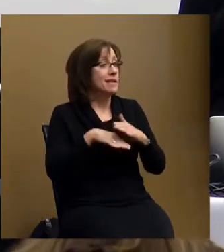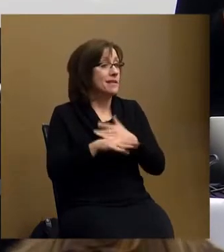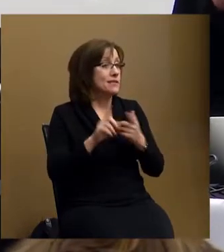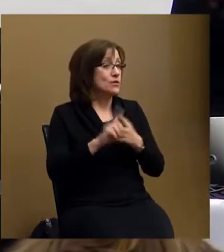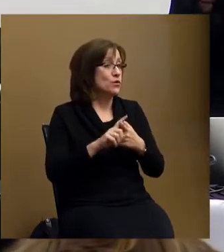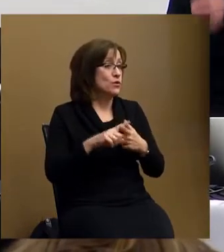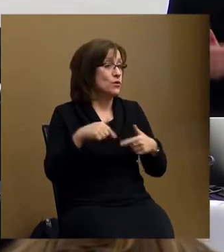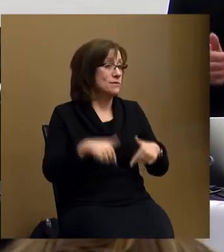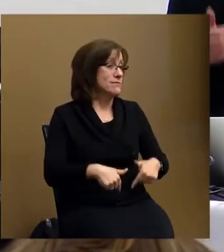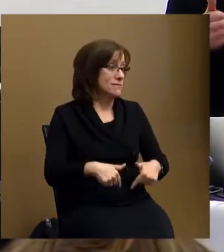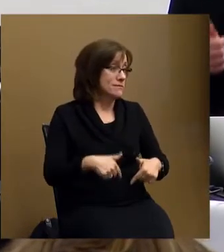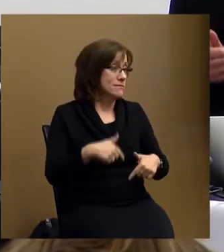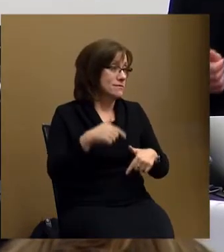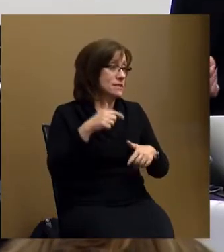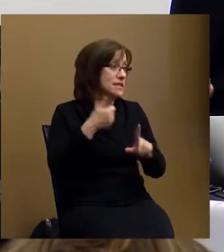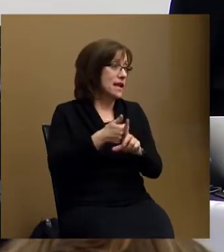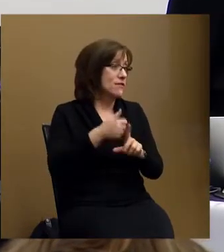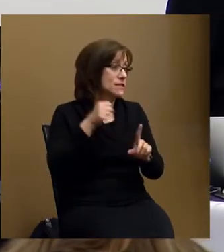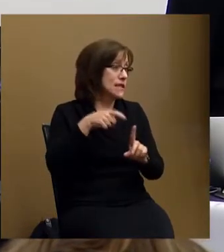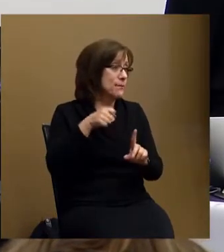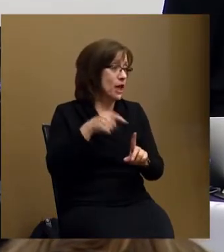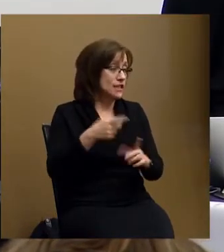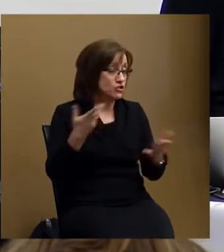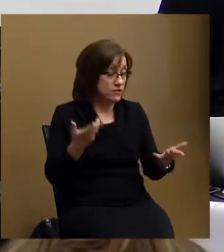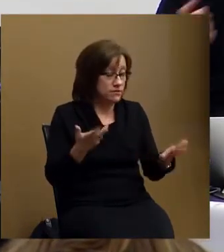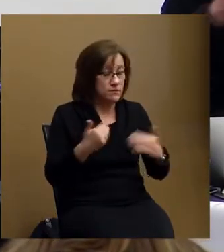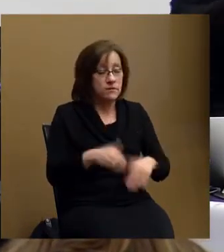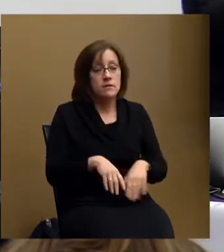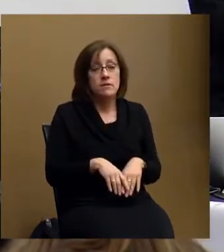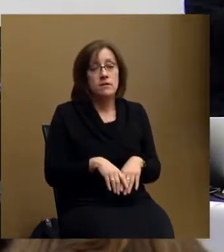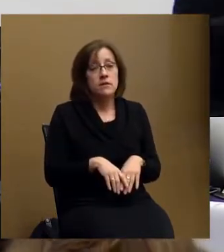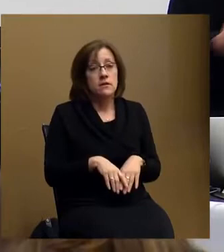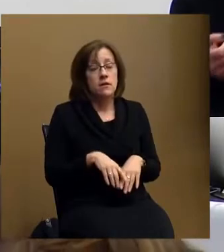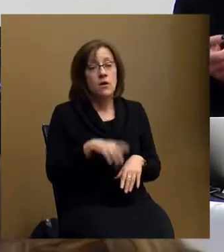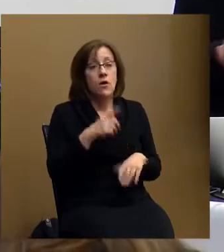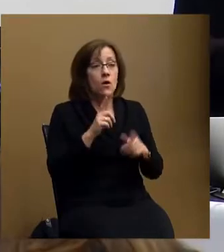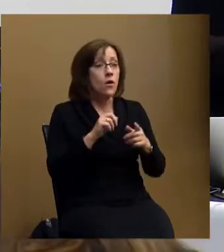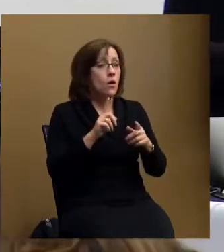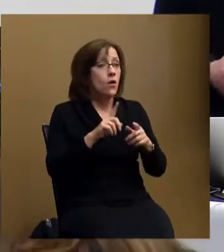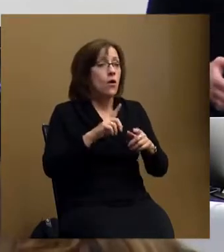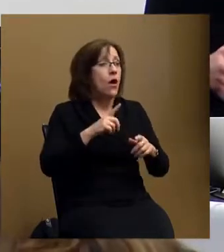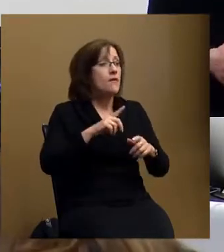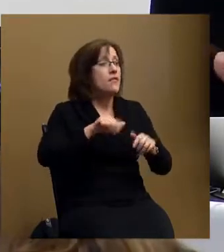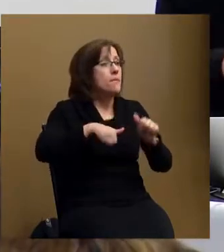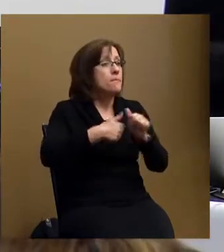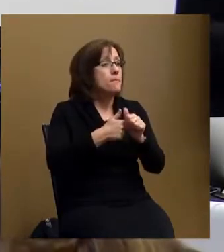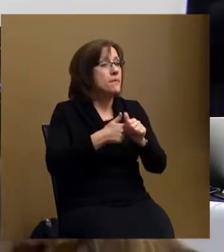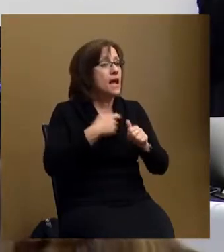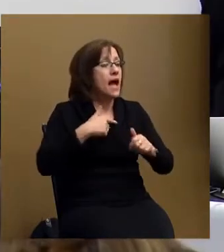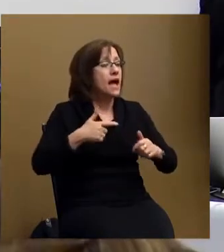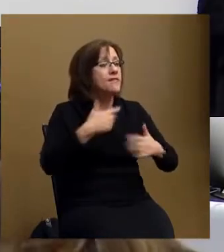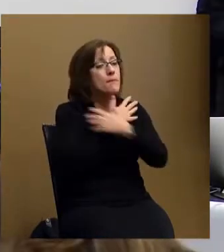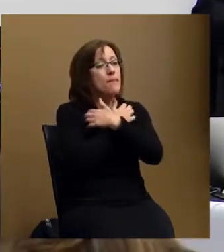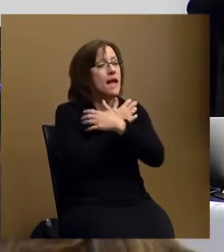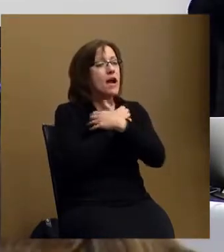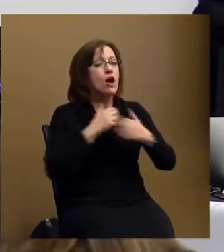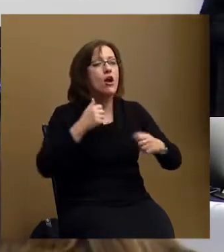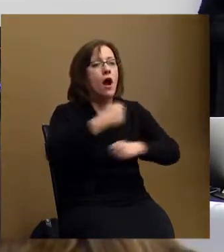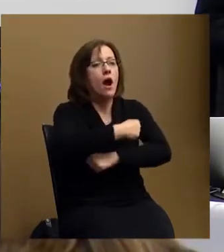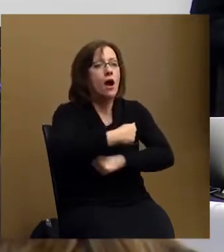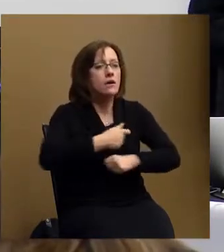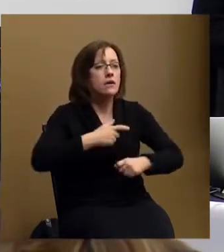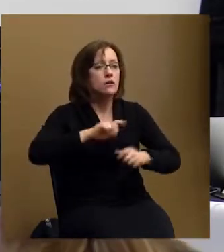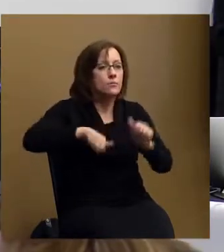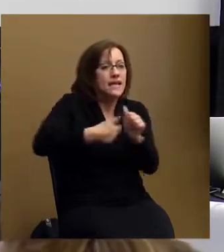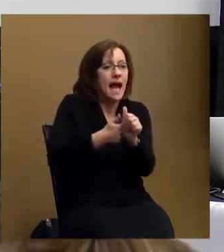But I would build in as much, even things like the, backwards bear hug. Pushing, When you're standing behind.